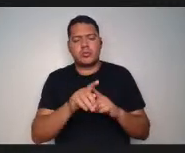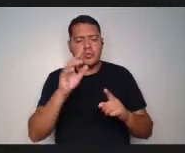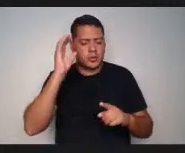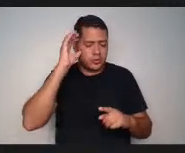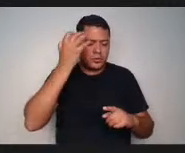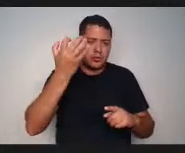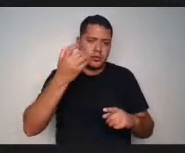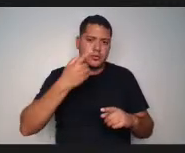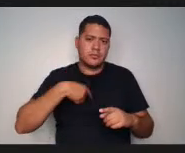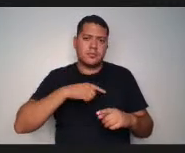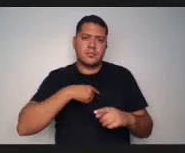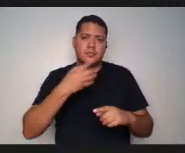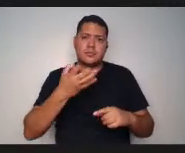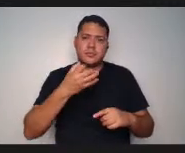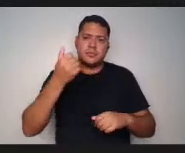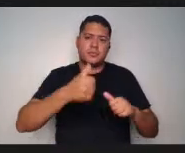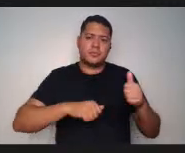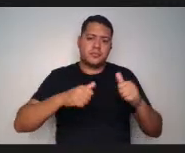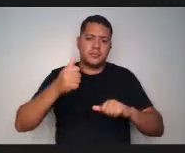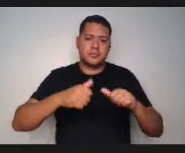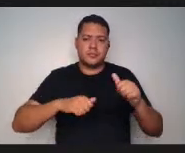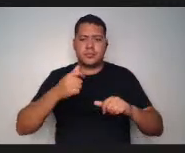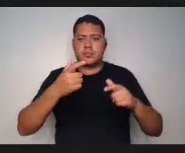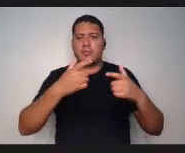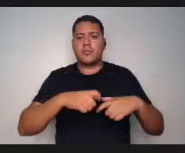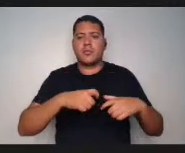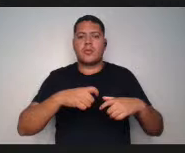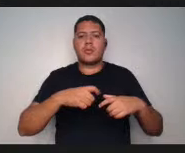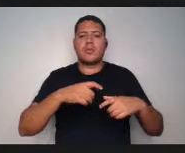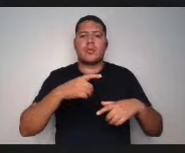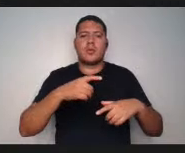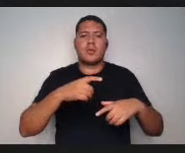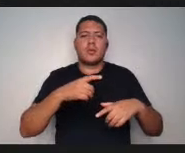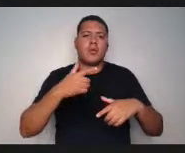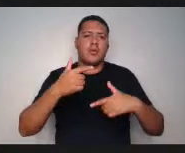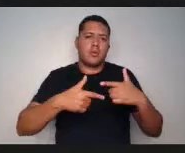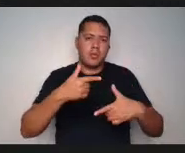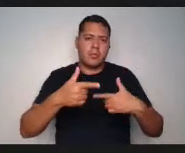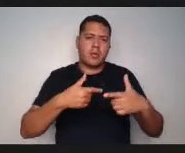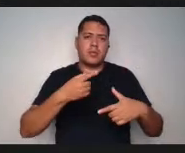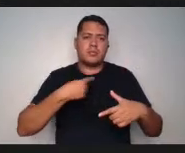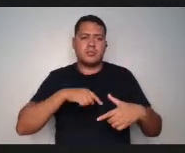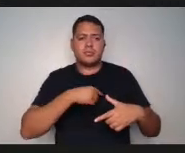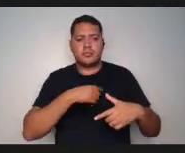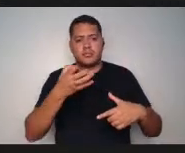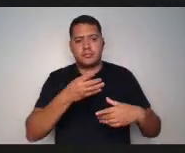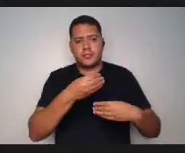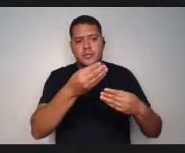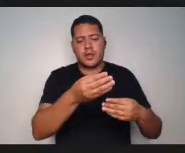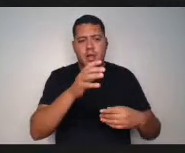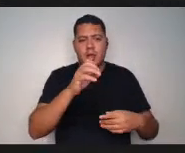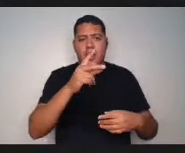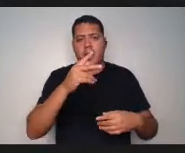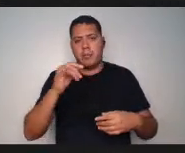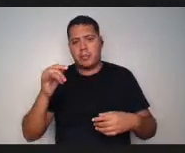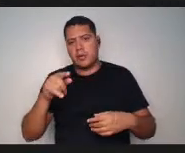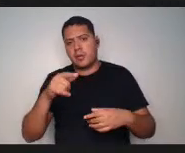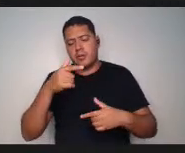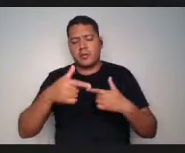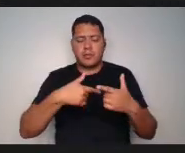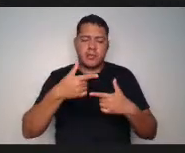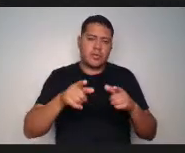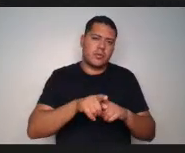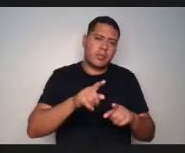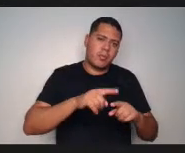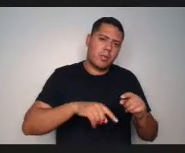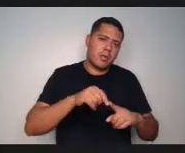stressors. We want to equip workers and organizations with healthy work tools. Really important, the you know, once you